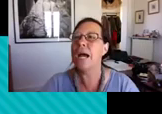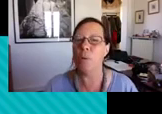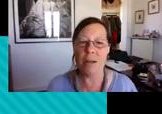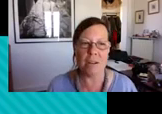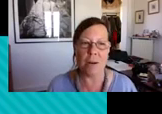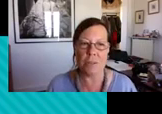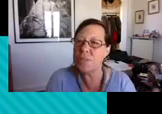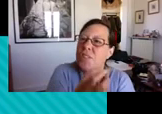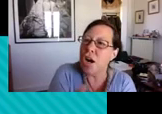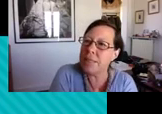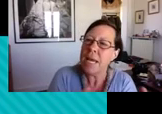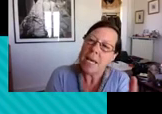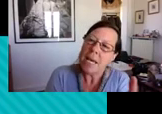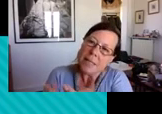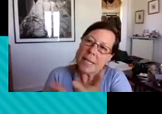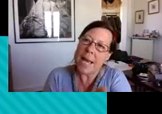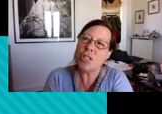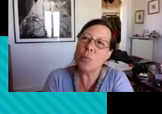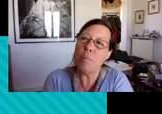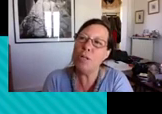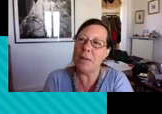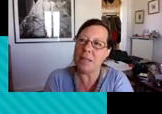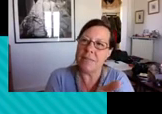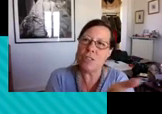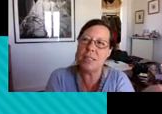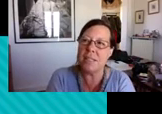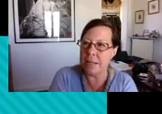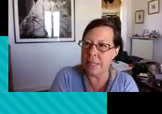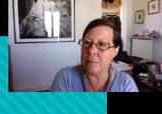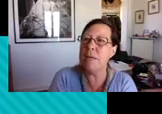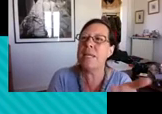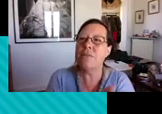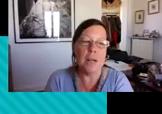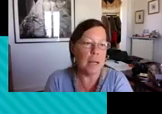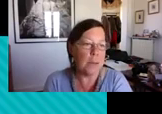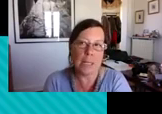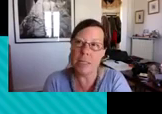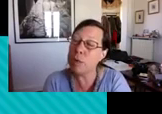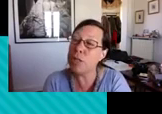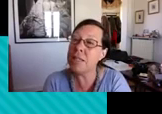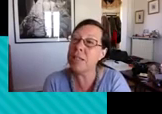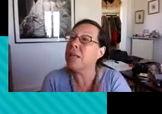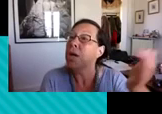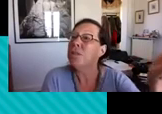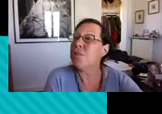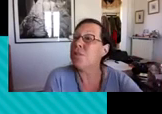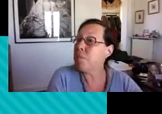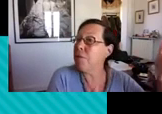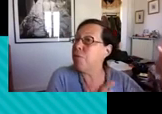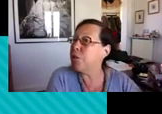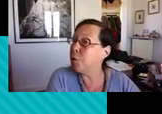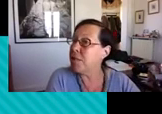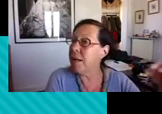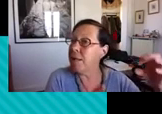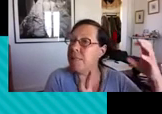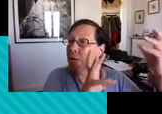that's how it went viral. So it starts, I actually read a book about this. They've actually studied this. Many of the conspiracy theories start by